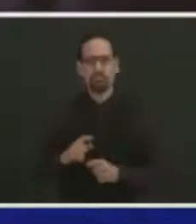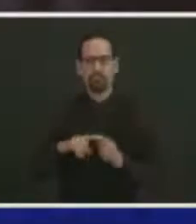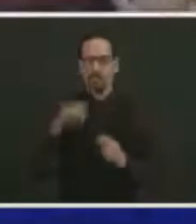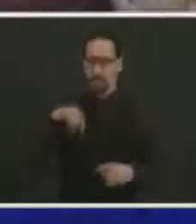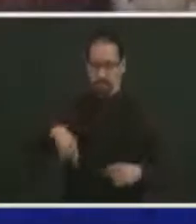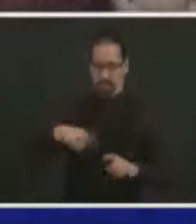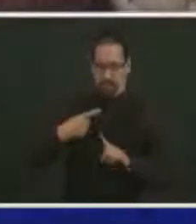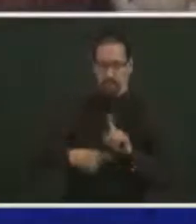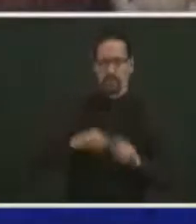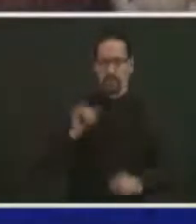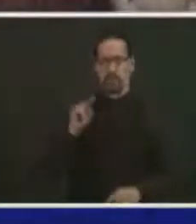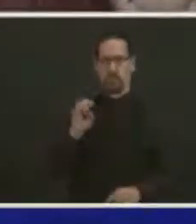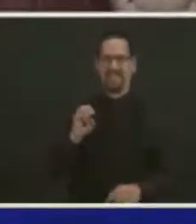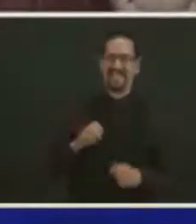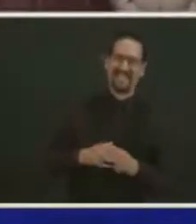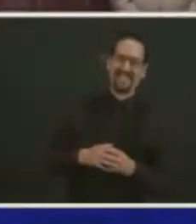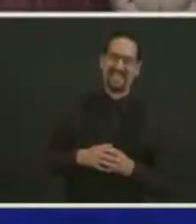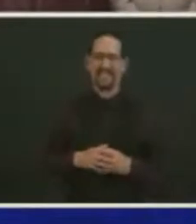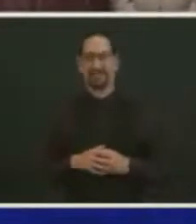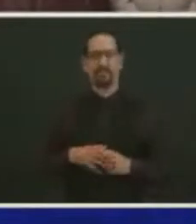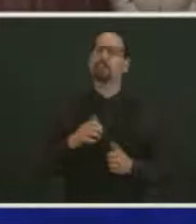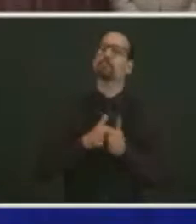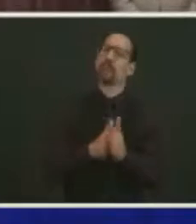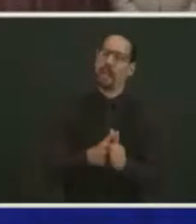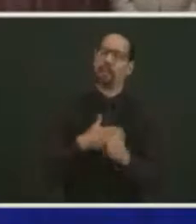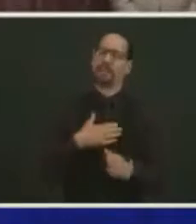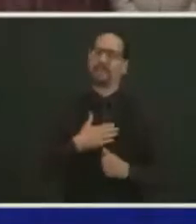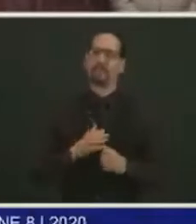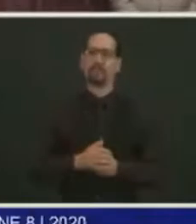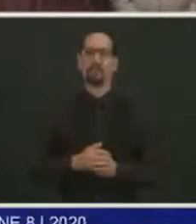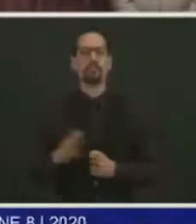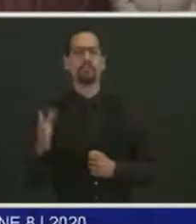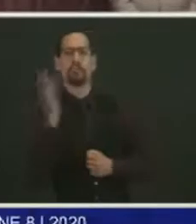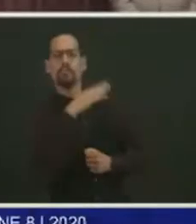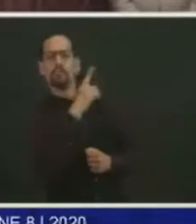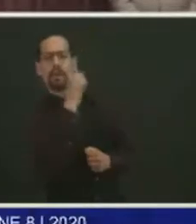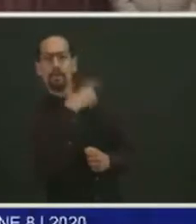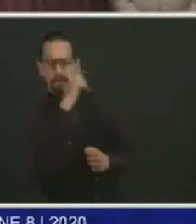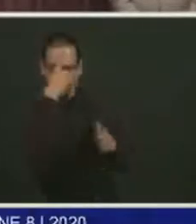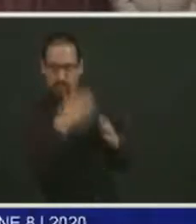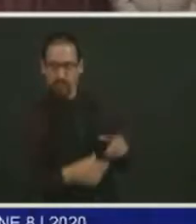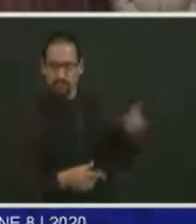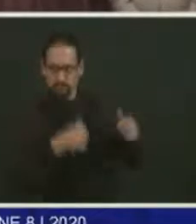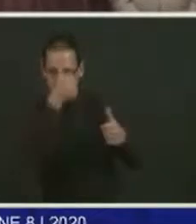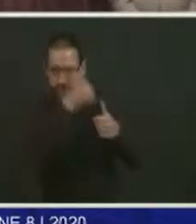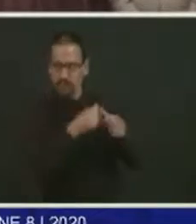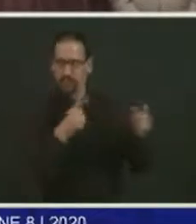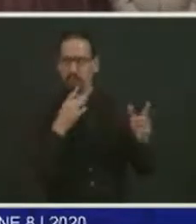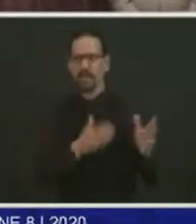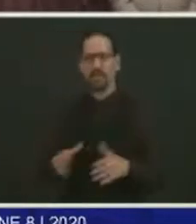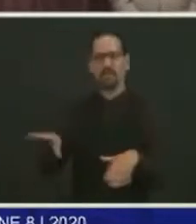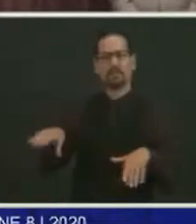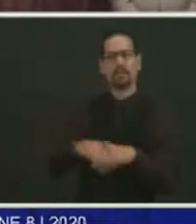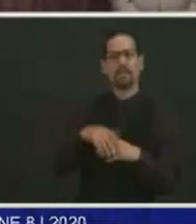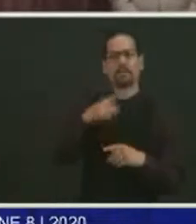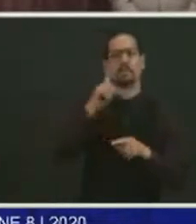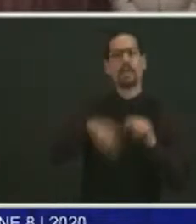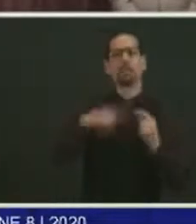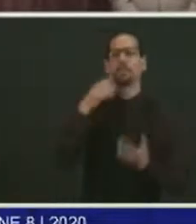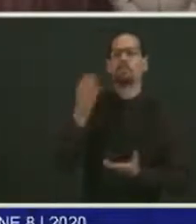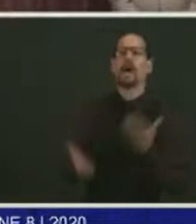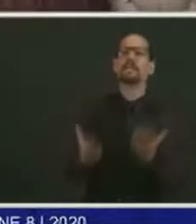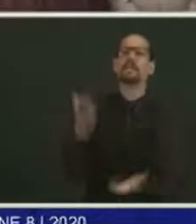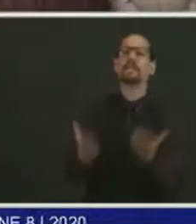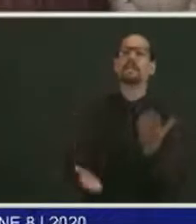15. Planning your own wedding. You can't say maybe. Yeah. People have booked hotel rooms